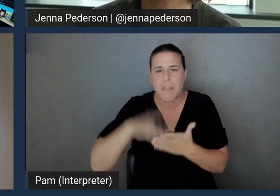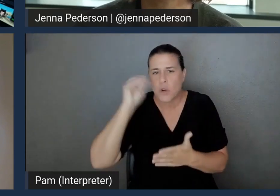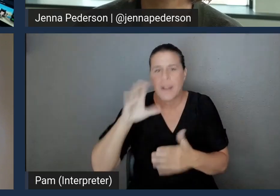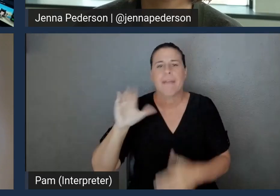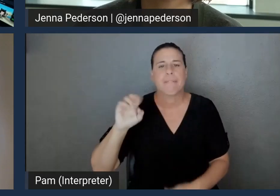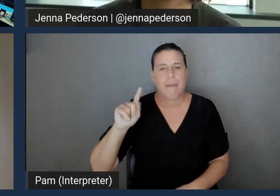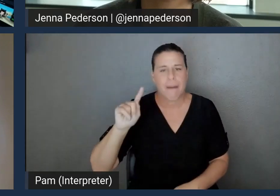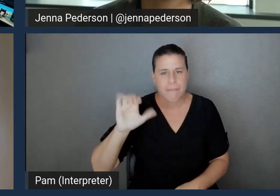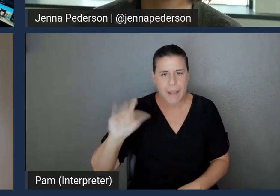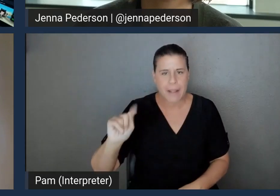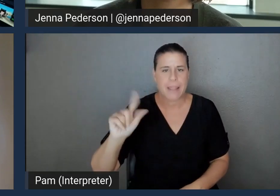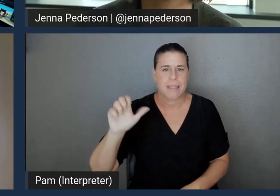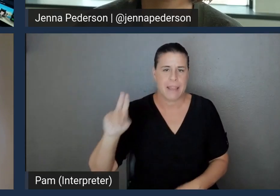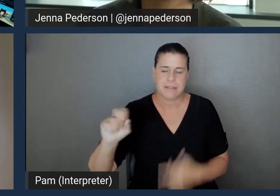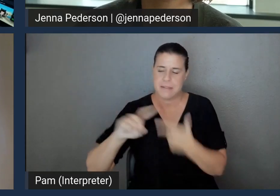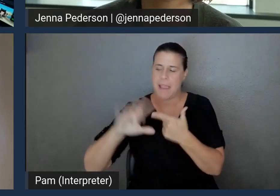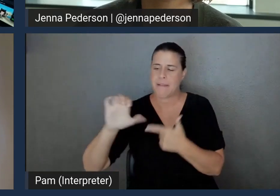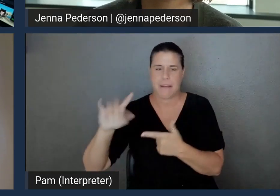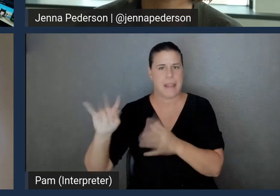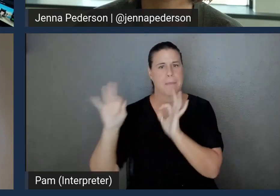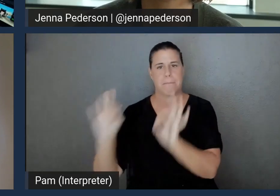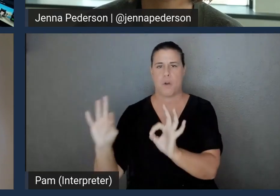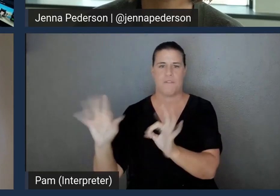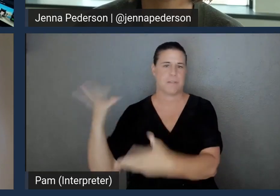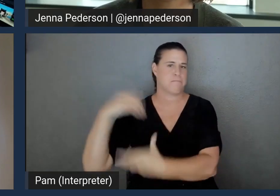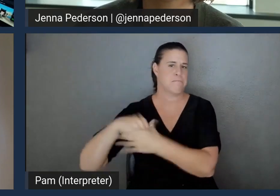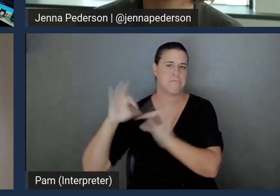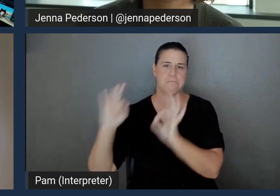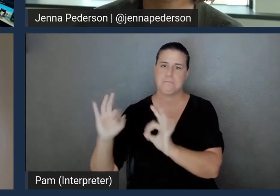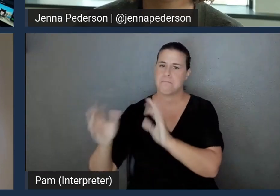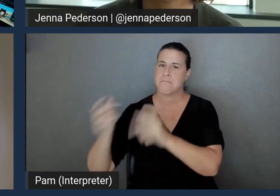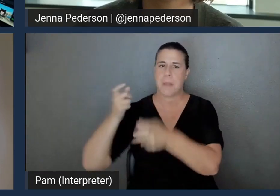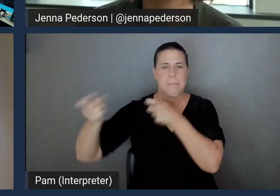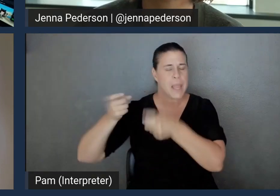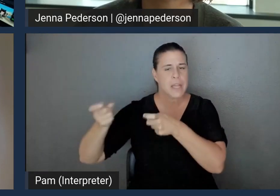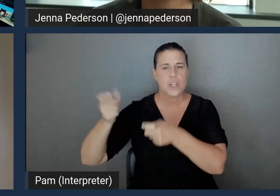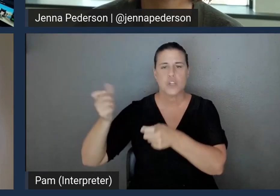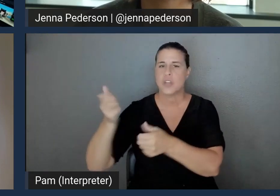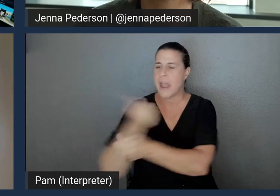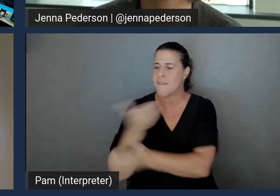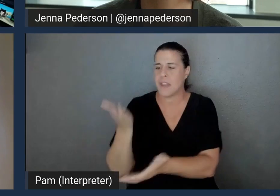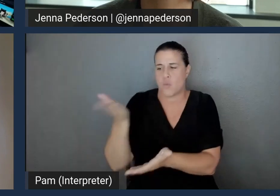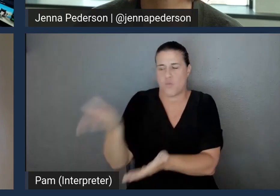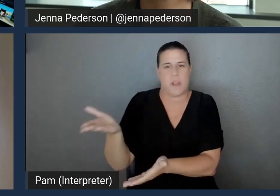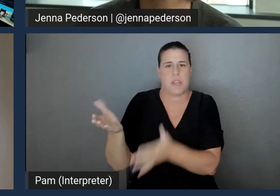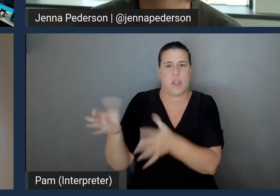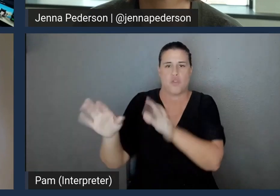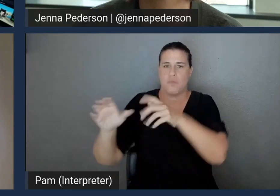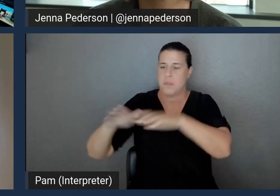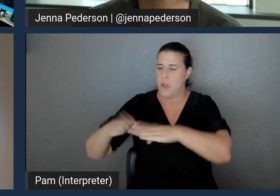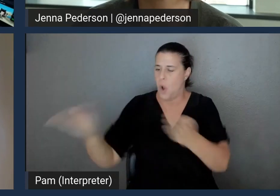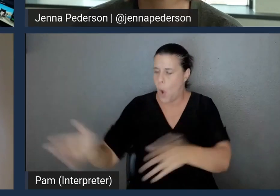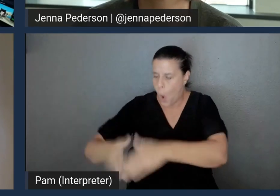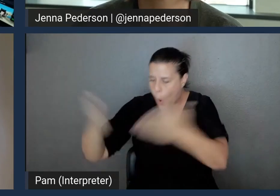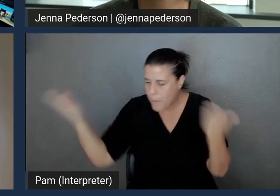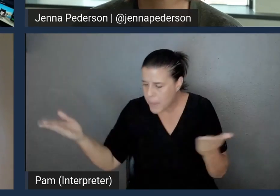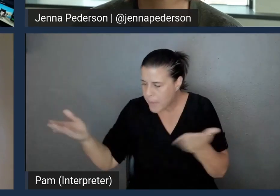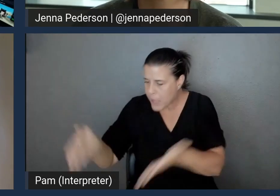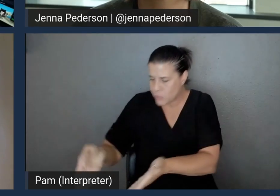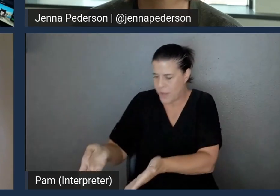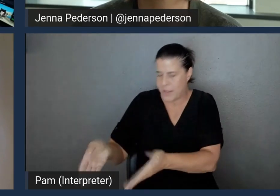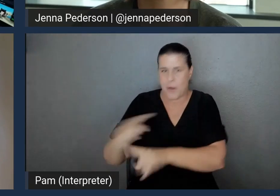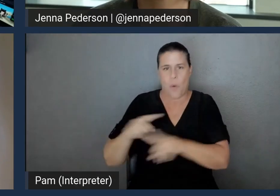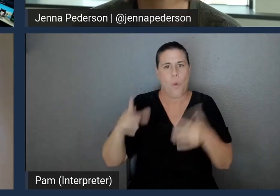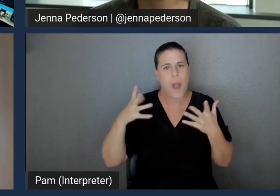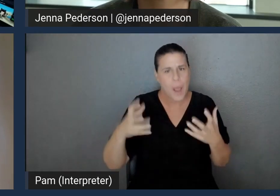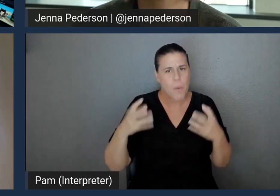and Connect is the way to go. It's fully managed. You get everything straight out of the box. But if you feel, no, I want to spend more effort